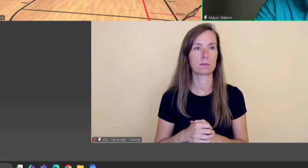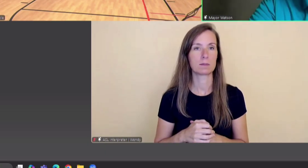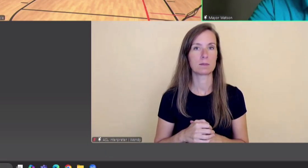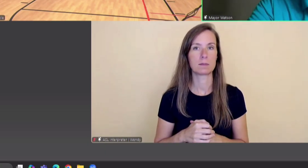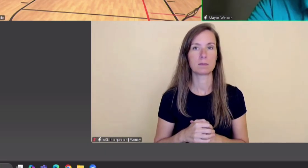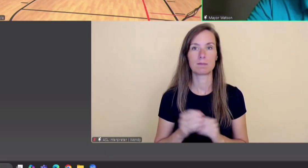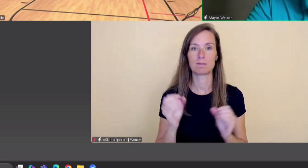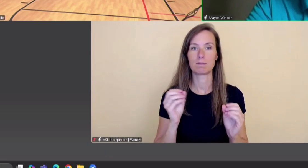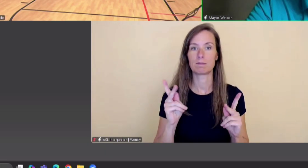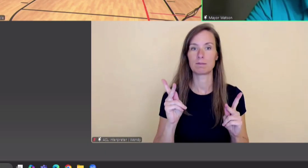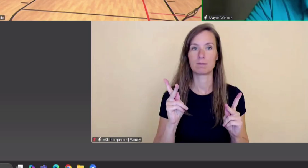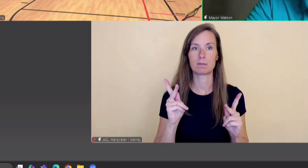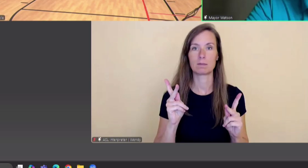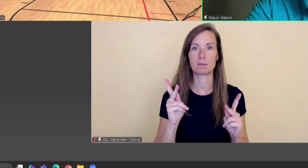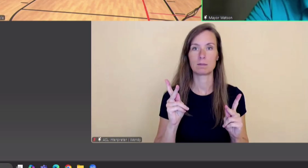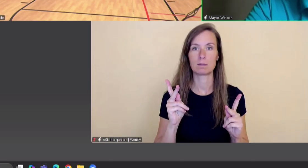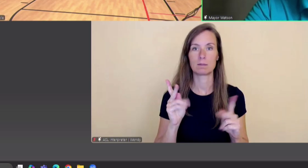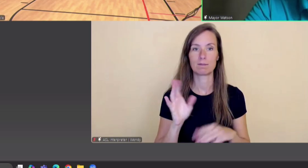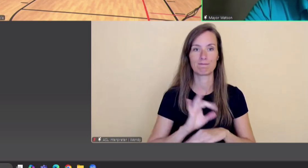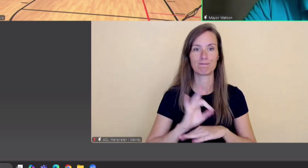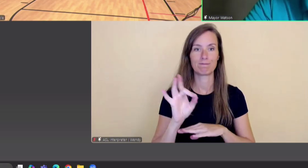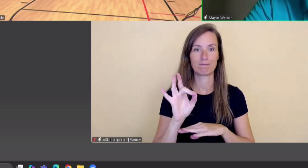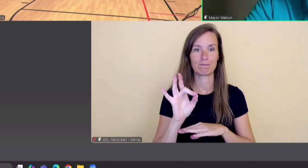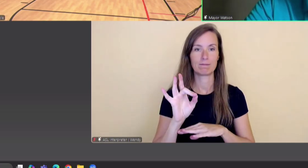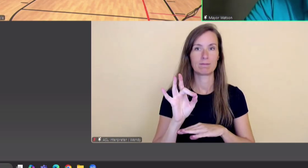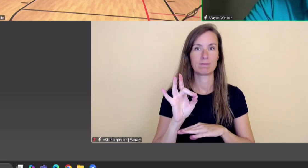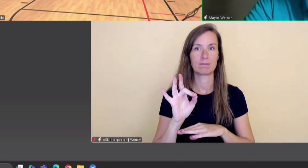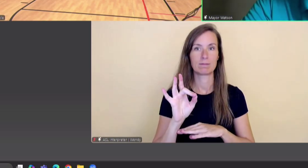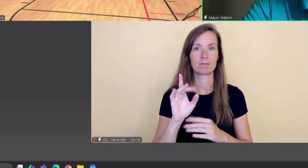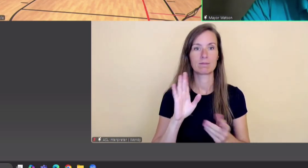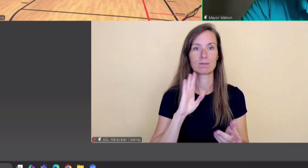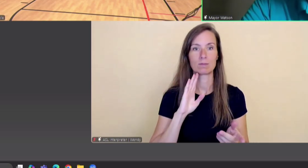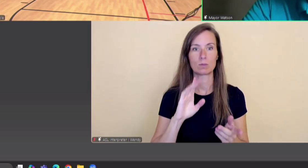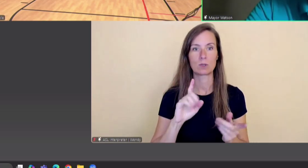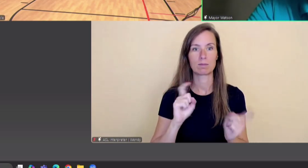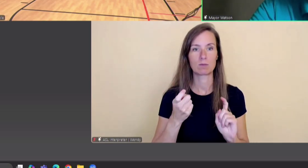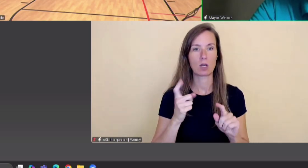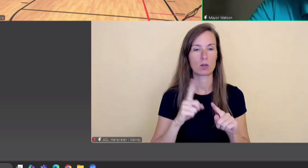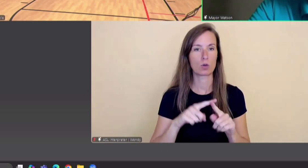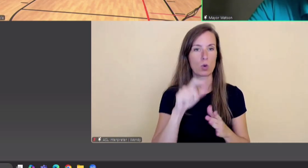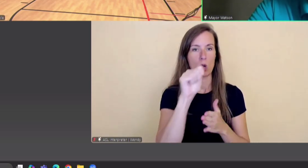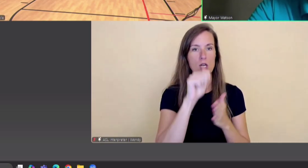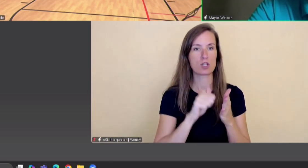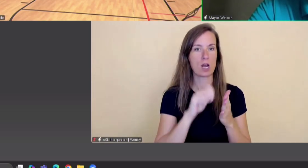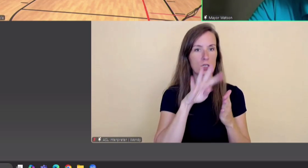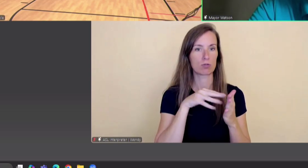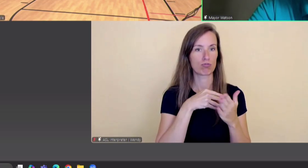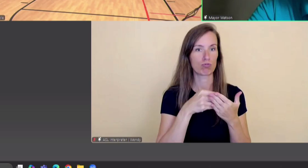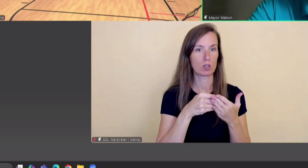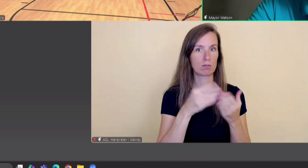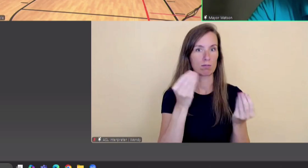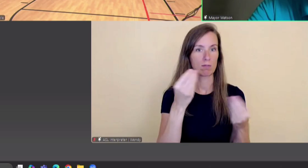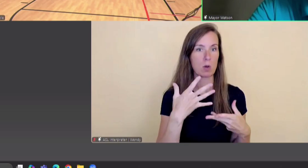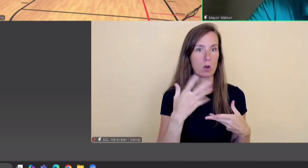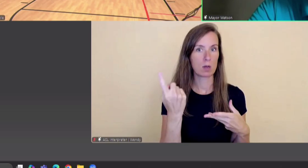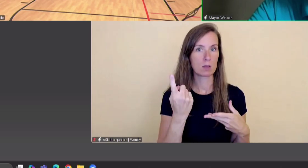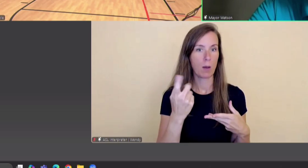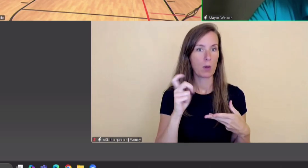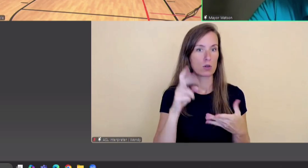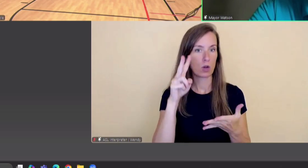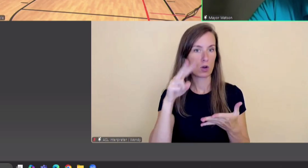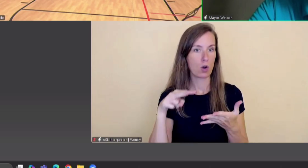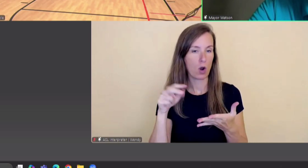All right, it is 8 o'clock. I'm going to switch over to the agenda screen, so please let me know if there's something I'm supposed to be looking at on